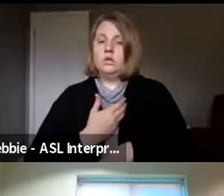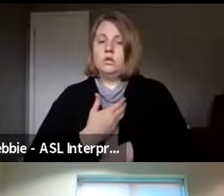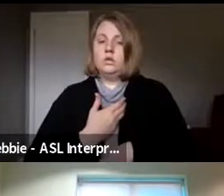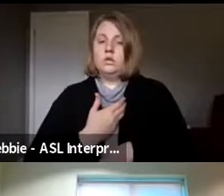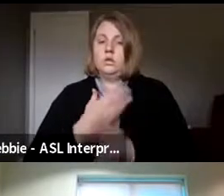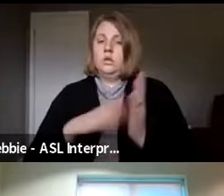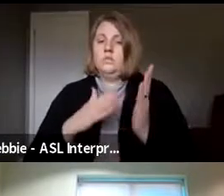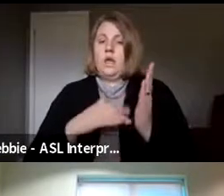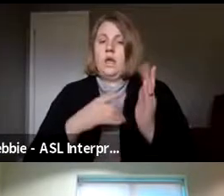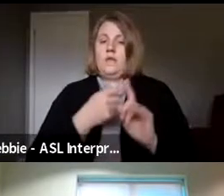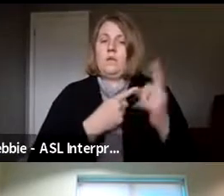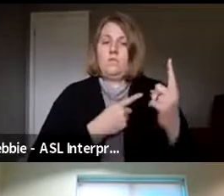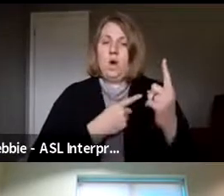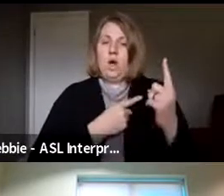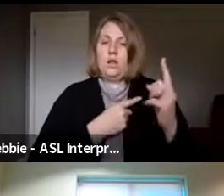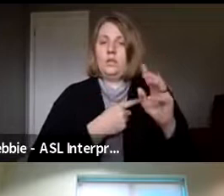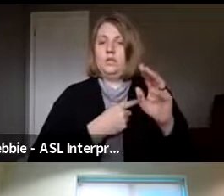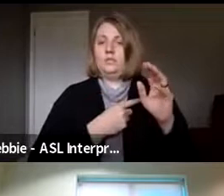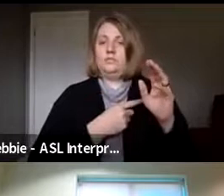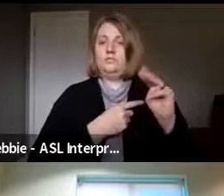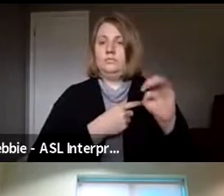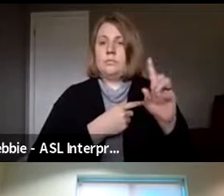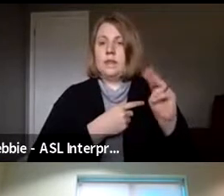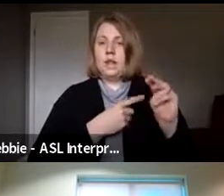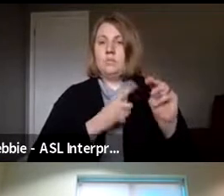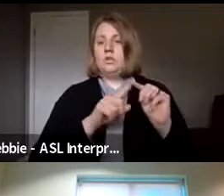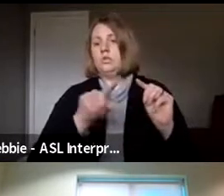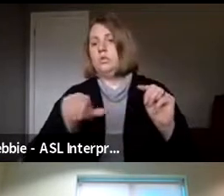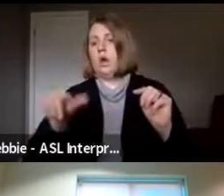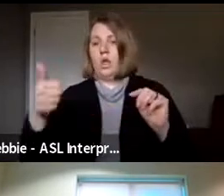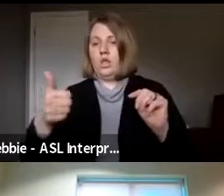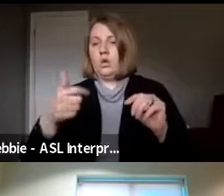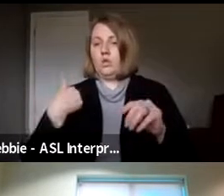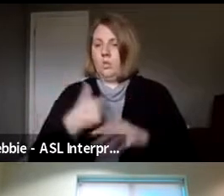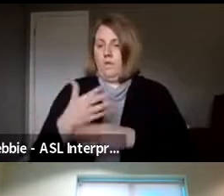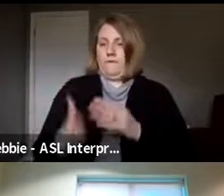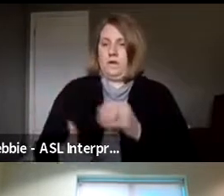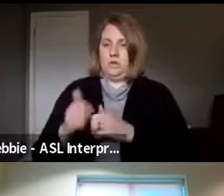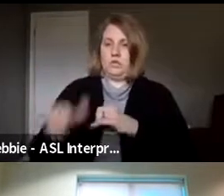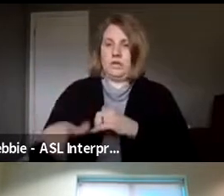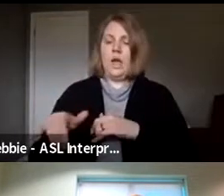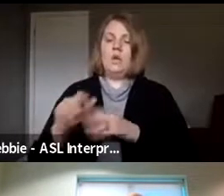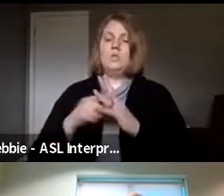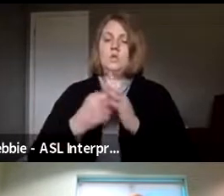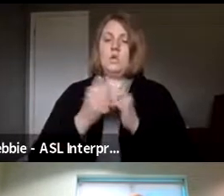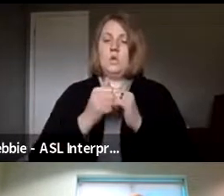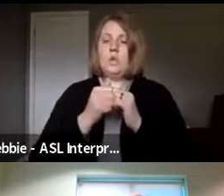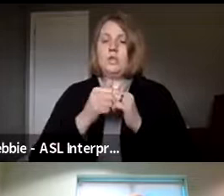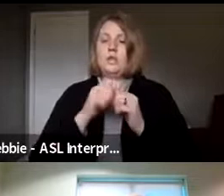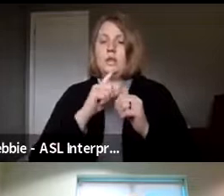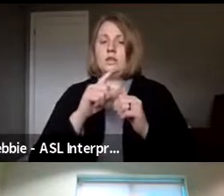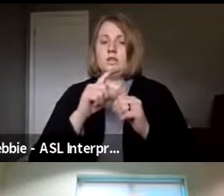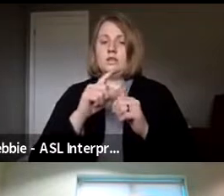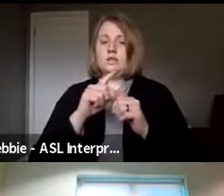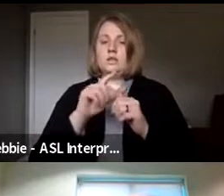etc., from one medium onto our finished medium. So what we're going to start with in this case is a